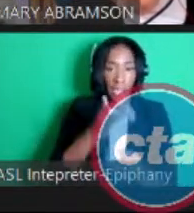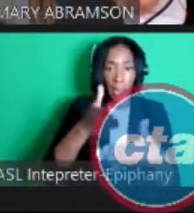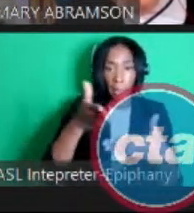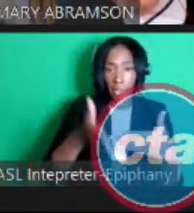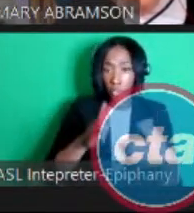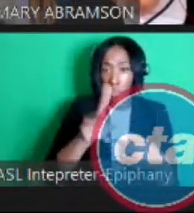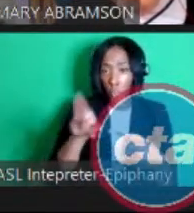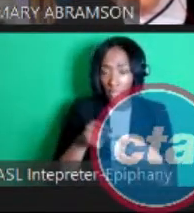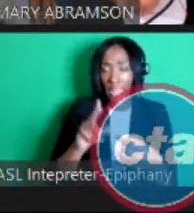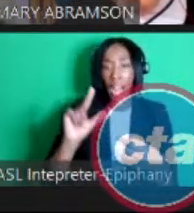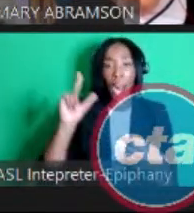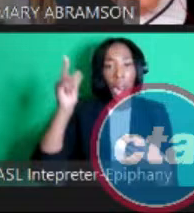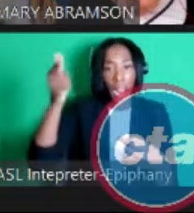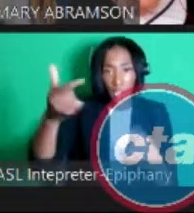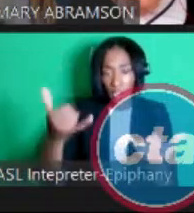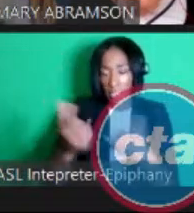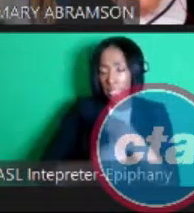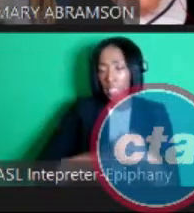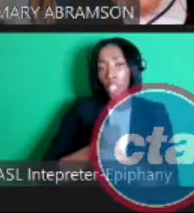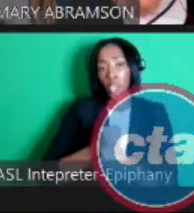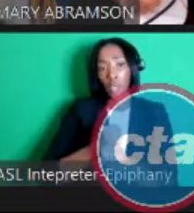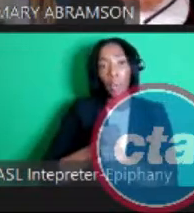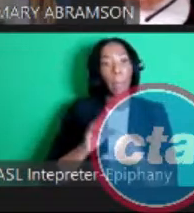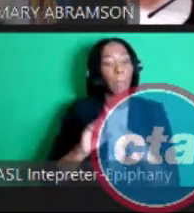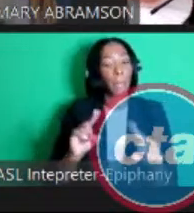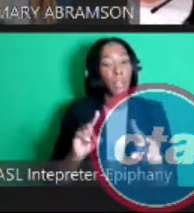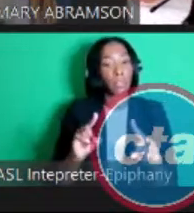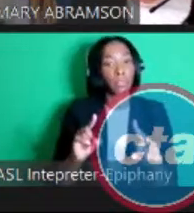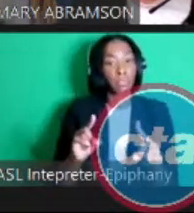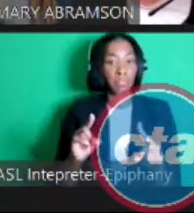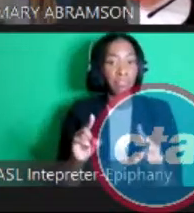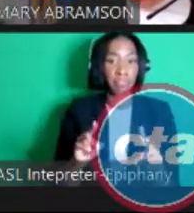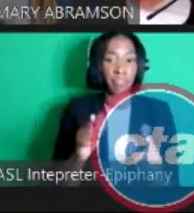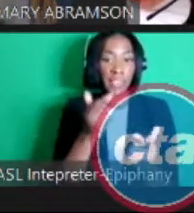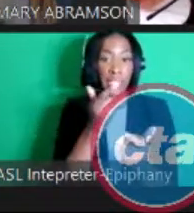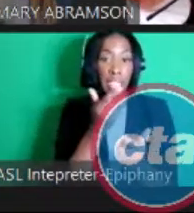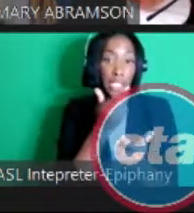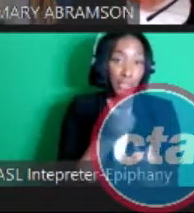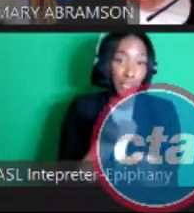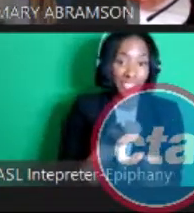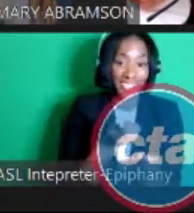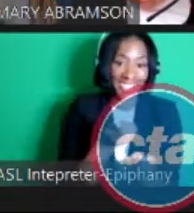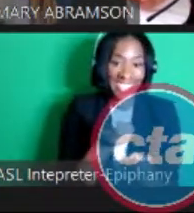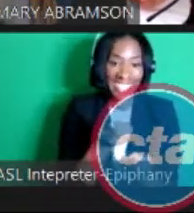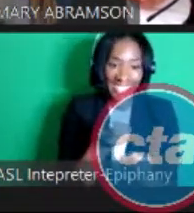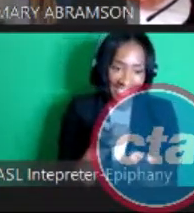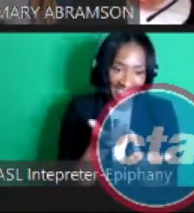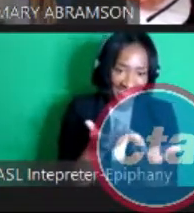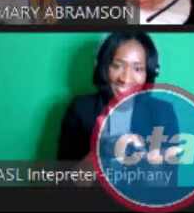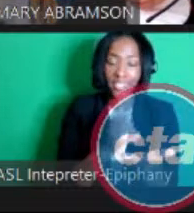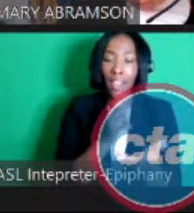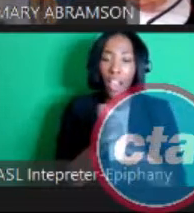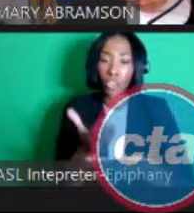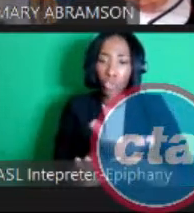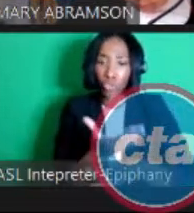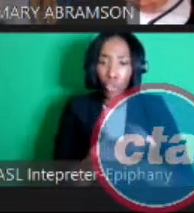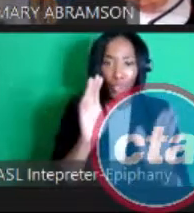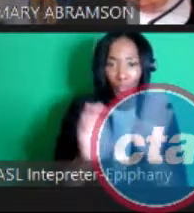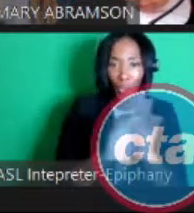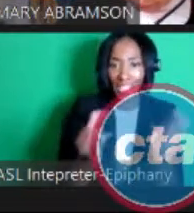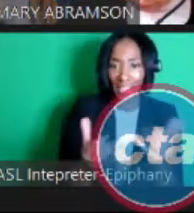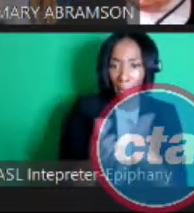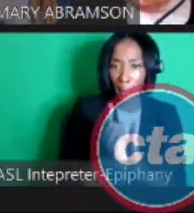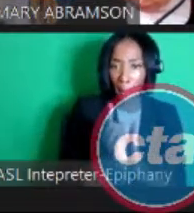this year. But these are more interesting than the under construction photos at the moment. But here you can see the